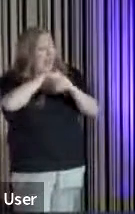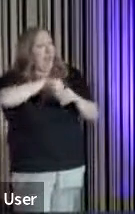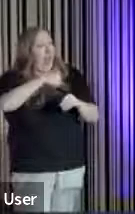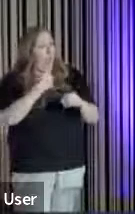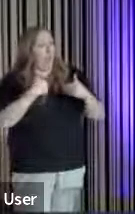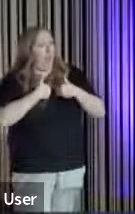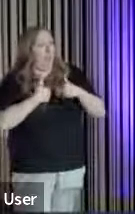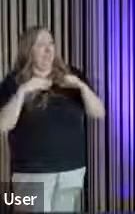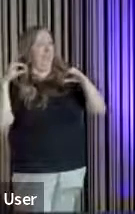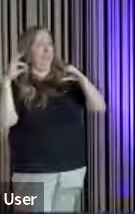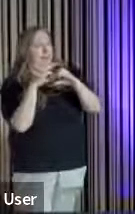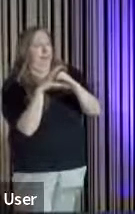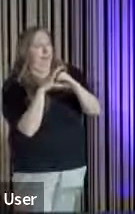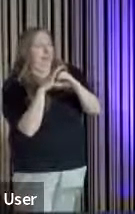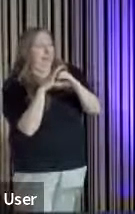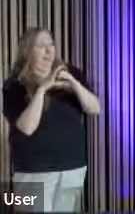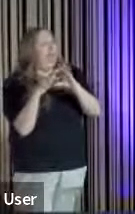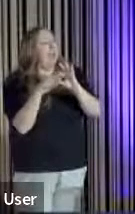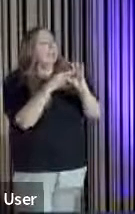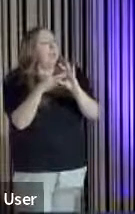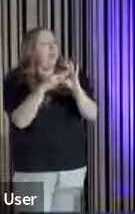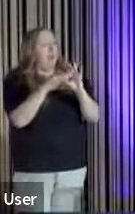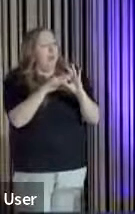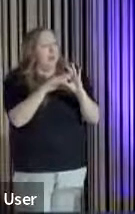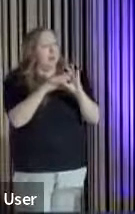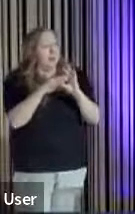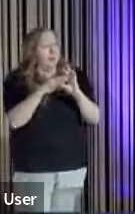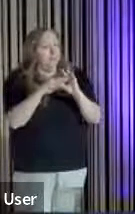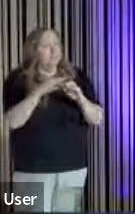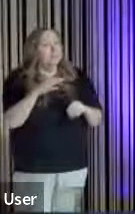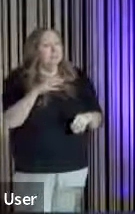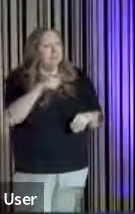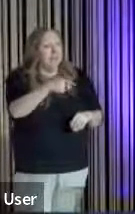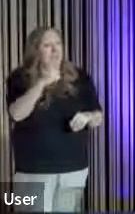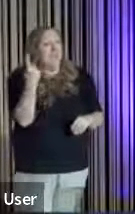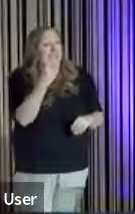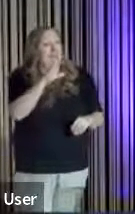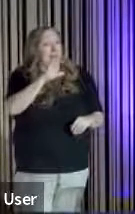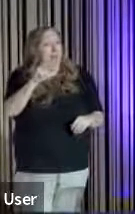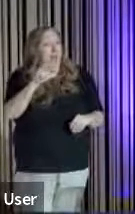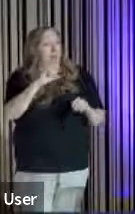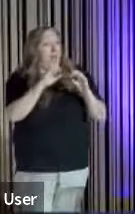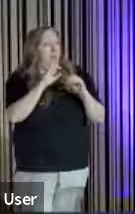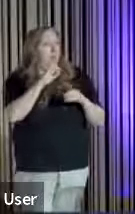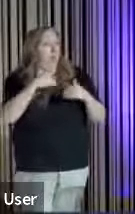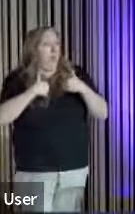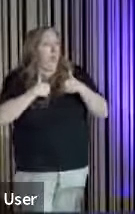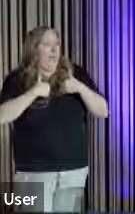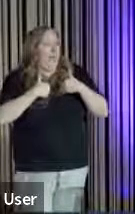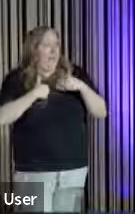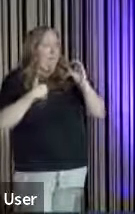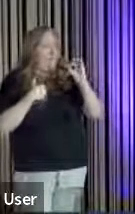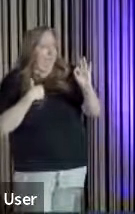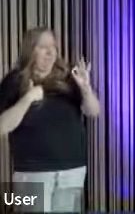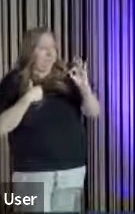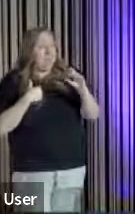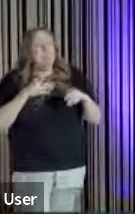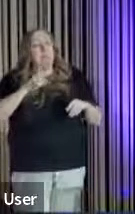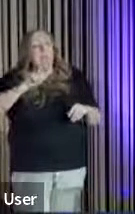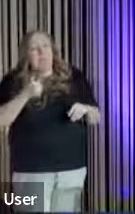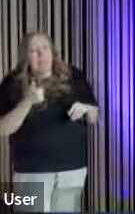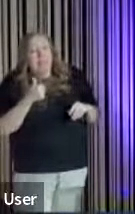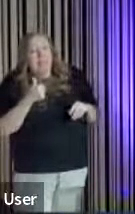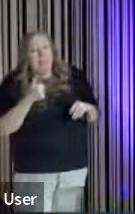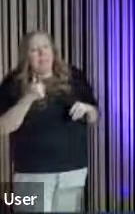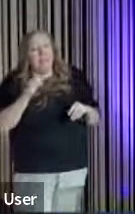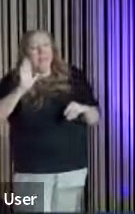on inside this organism, which we call a ciliate. It's a single-celled organism, maybe 1/10 of a millimeter in size. It's got